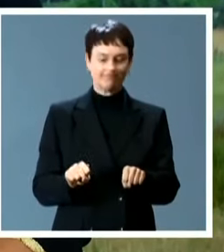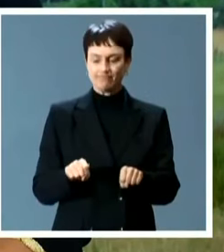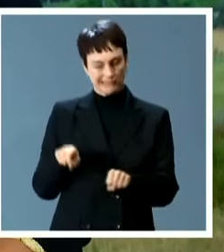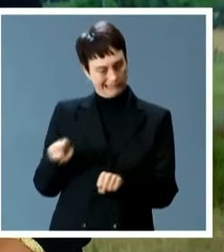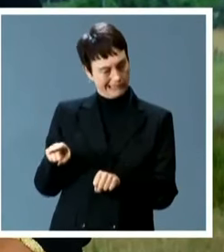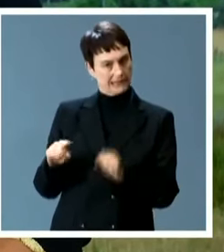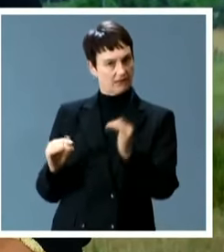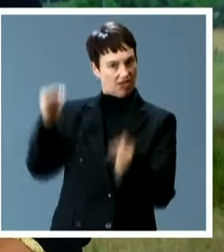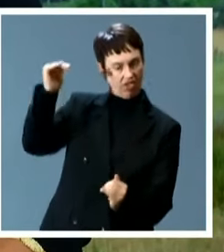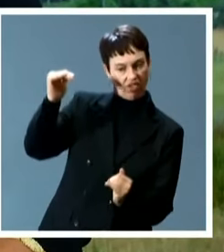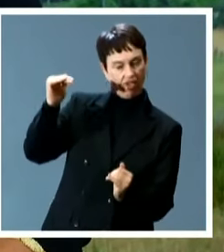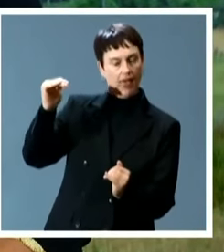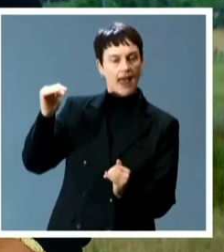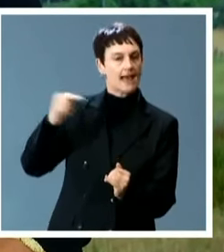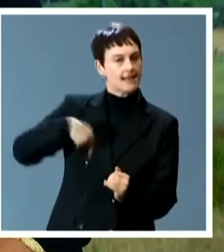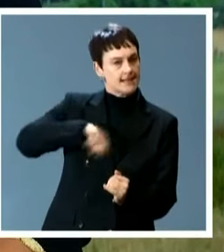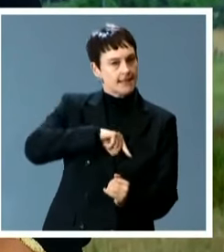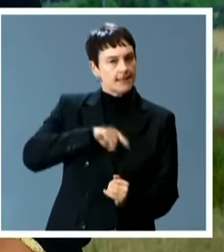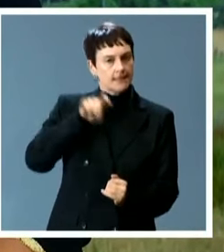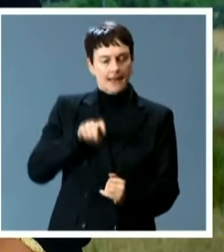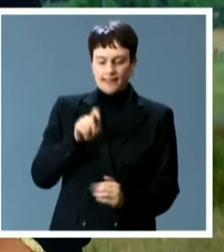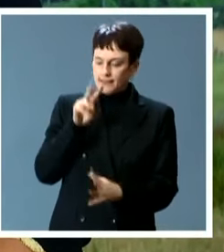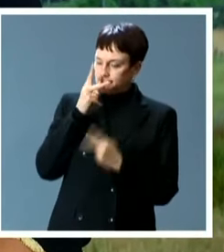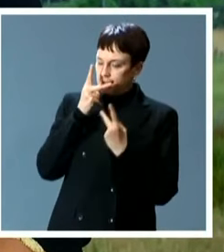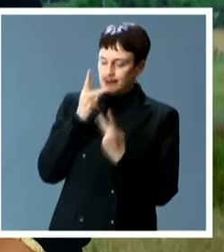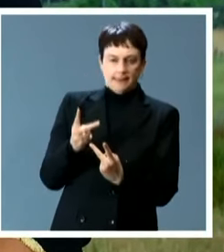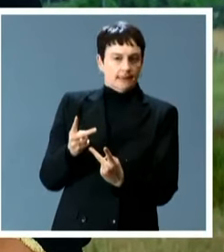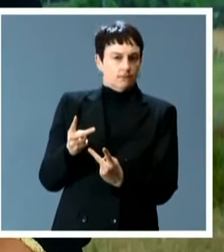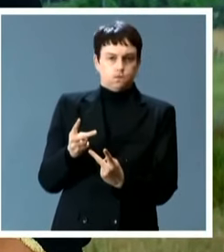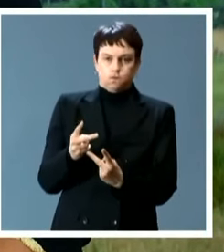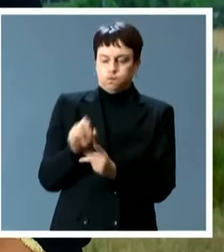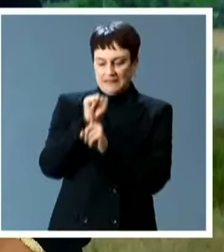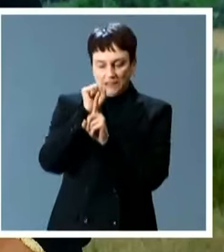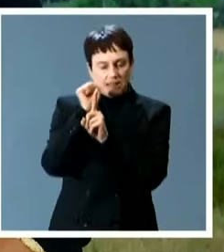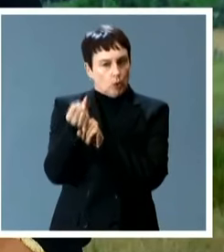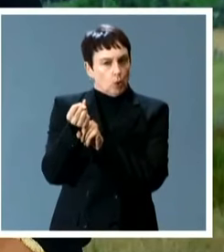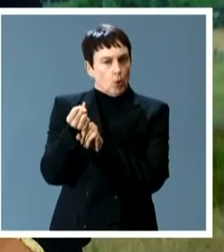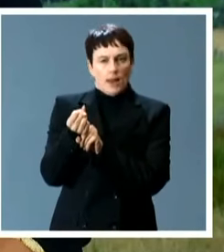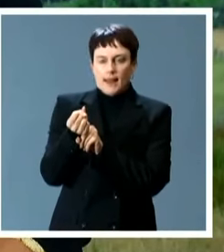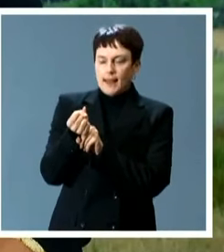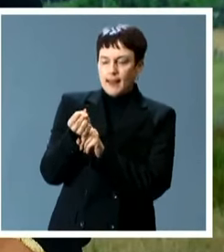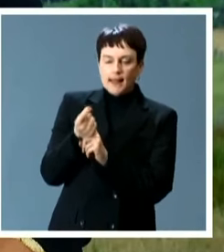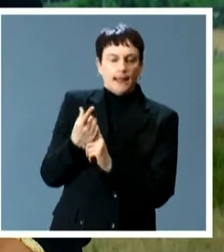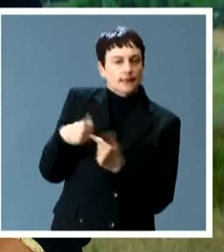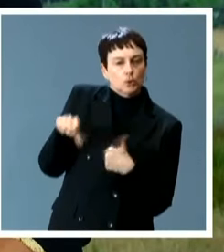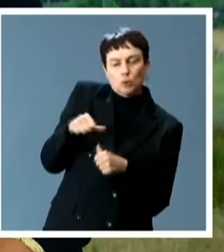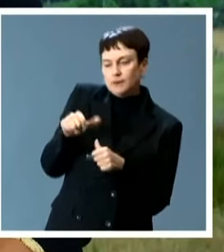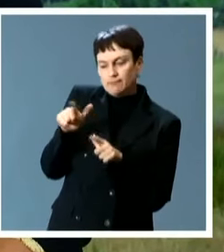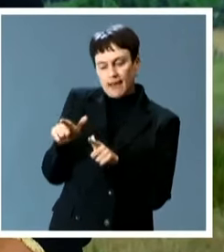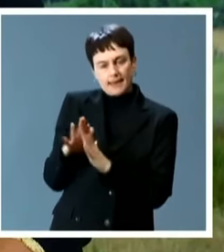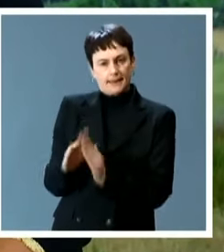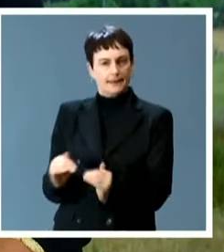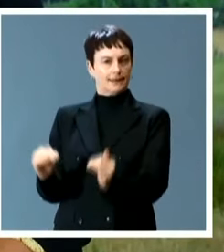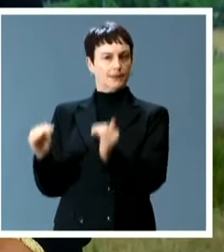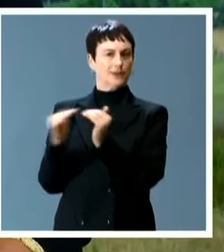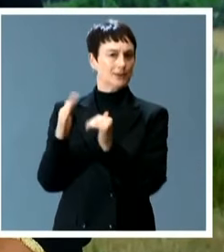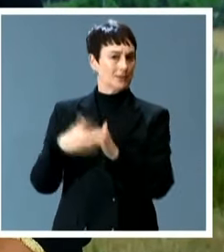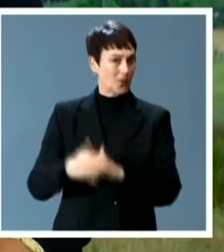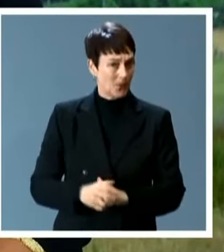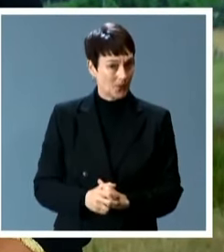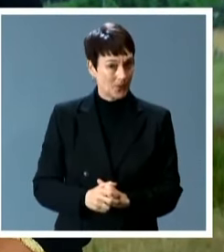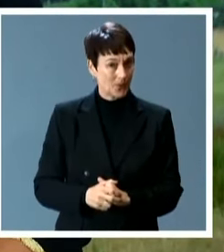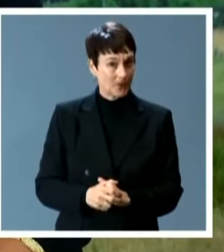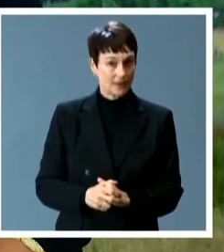dismantle entrenched social inequalities with equal vigor. As we do so, no